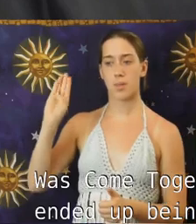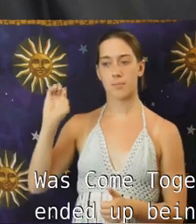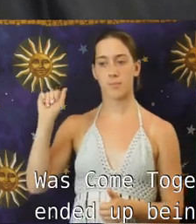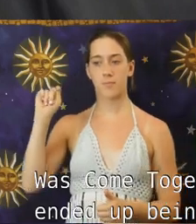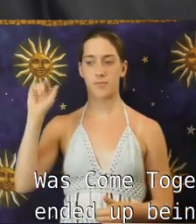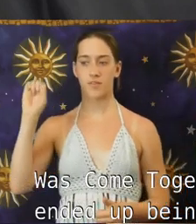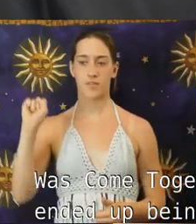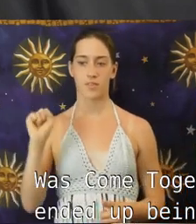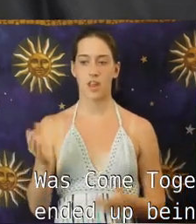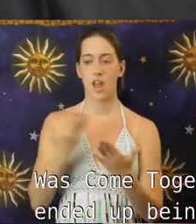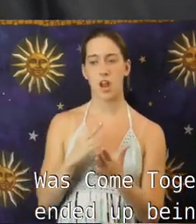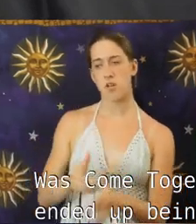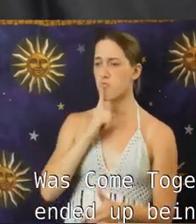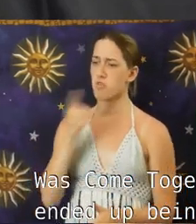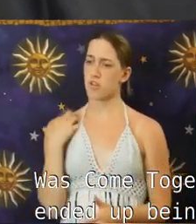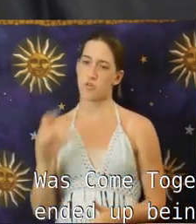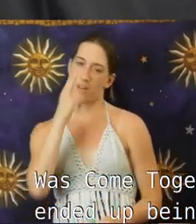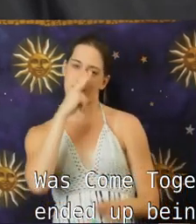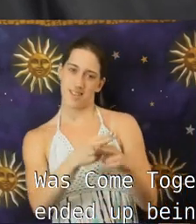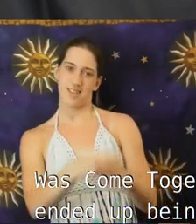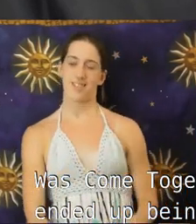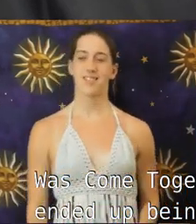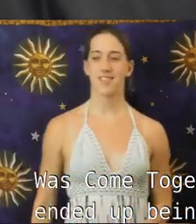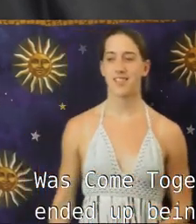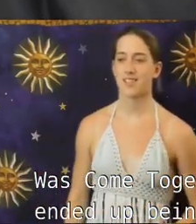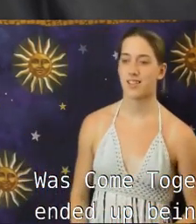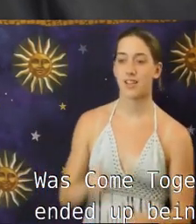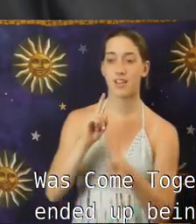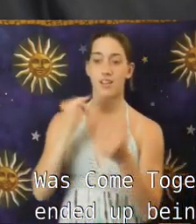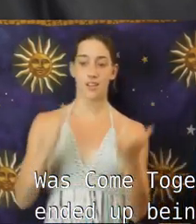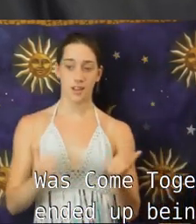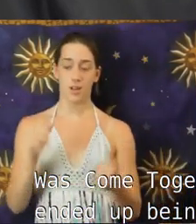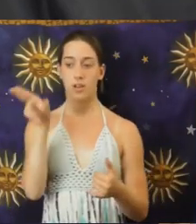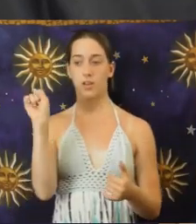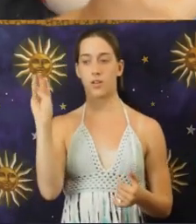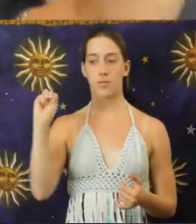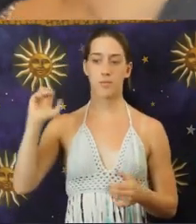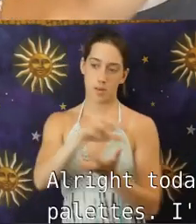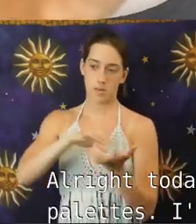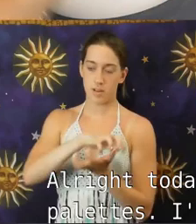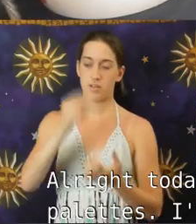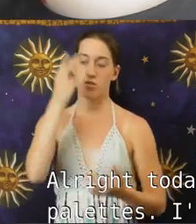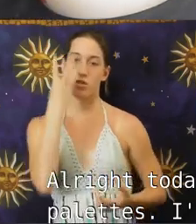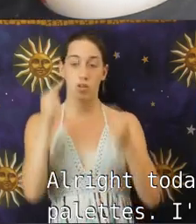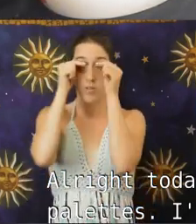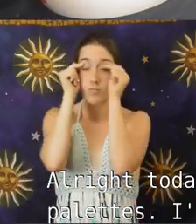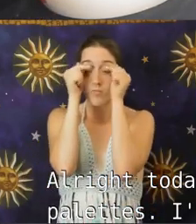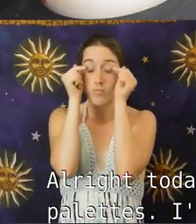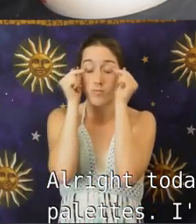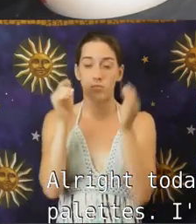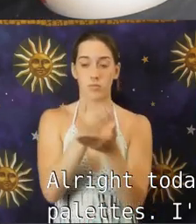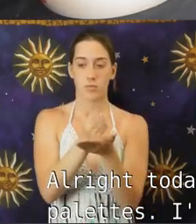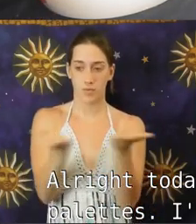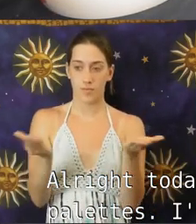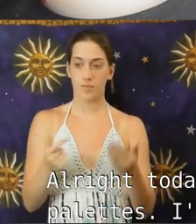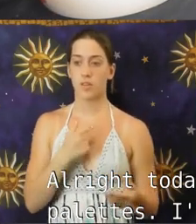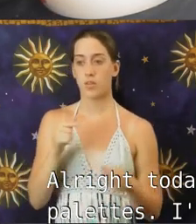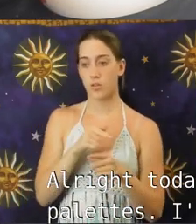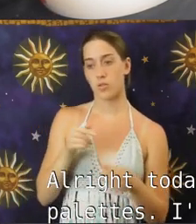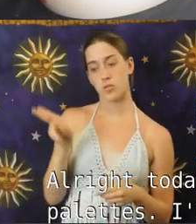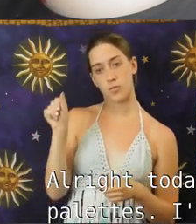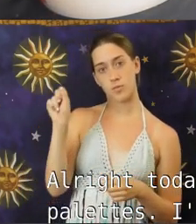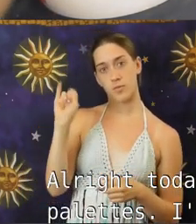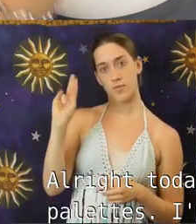Beatles, done by Godsmack, but ended up being really cool and really fun. Alright, today I'm going to be doing a mix of 2 eyeshadow